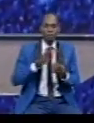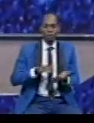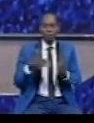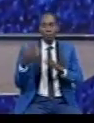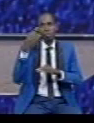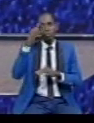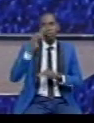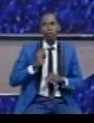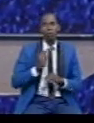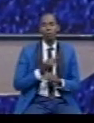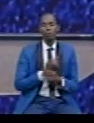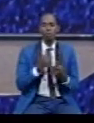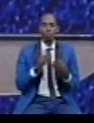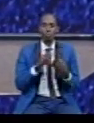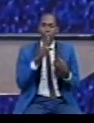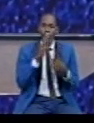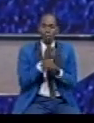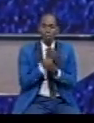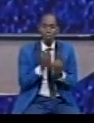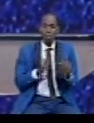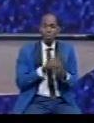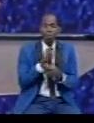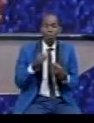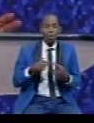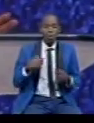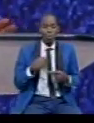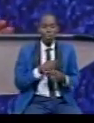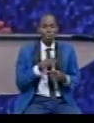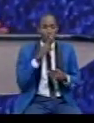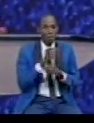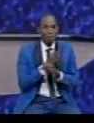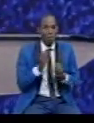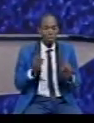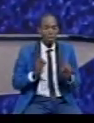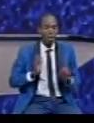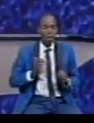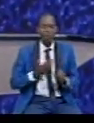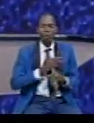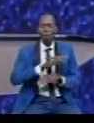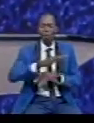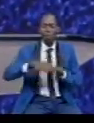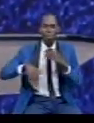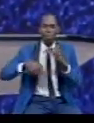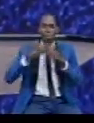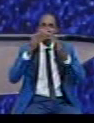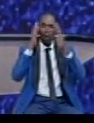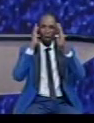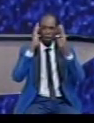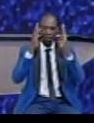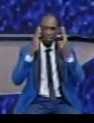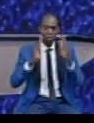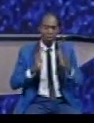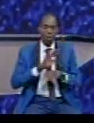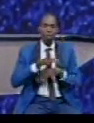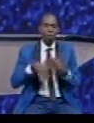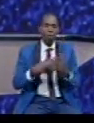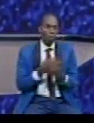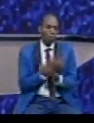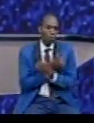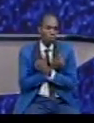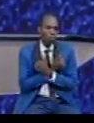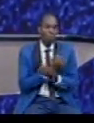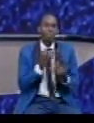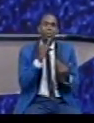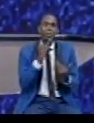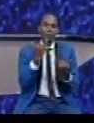be saved. When we're saved, our whole attention, our whole affection then comes